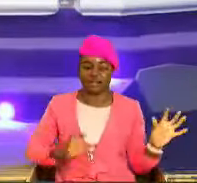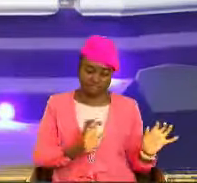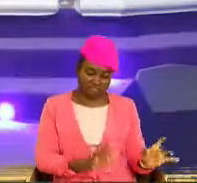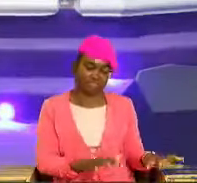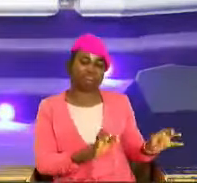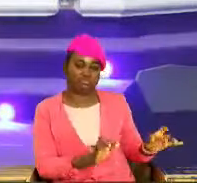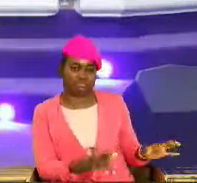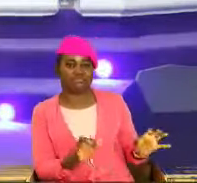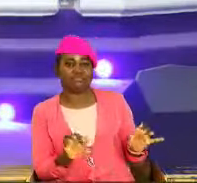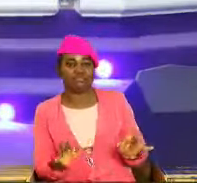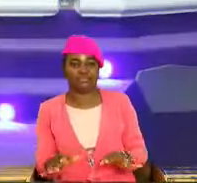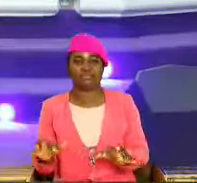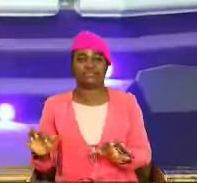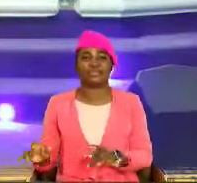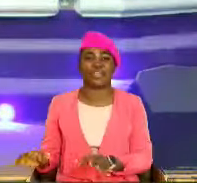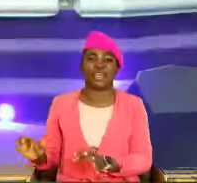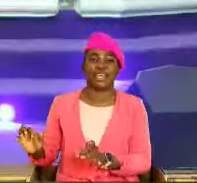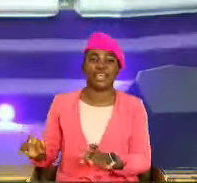Lord